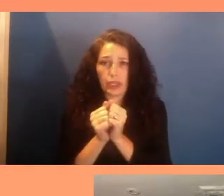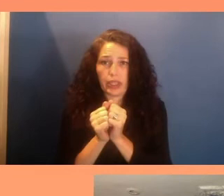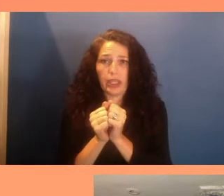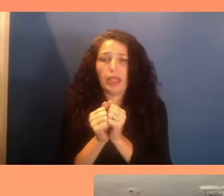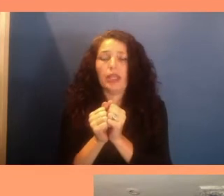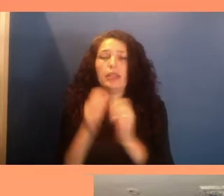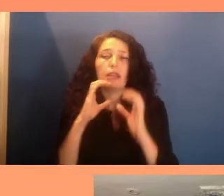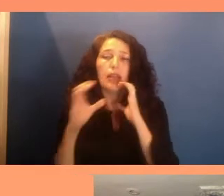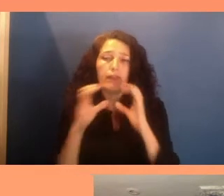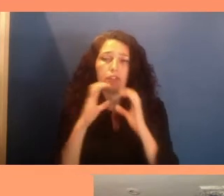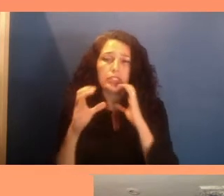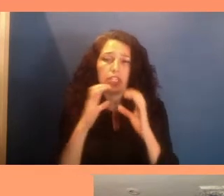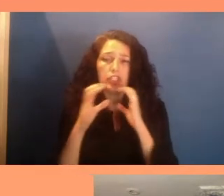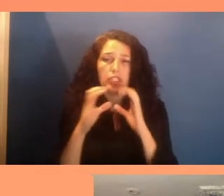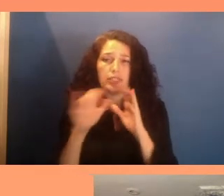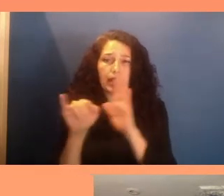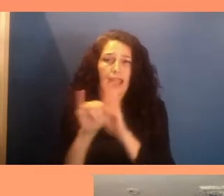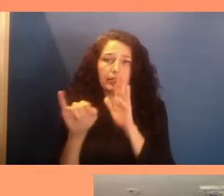own,